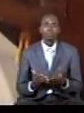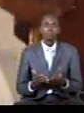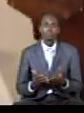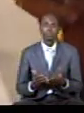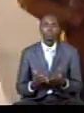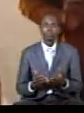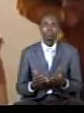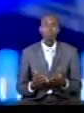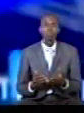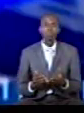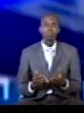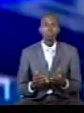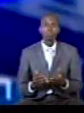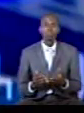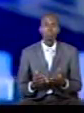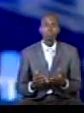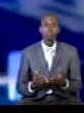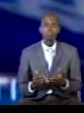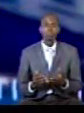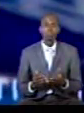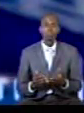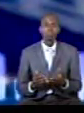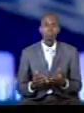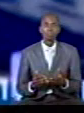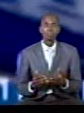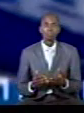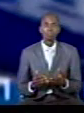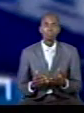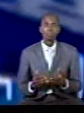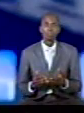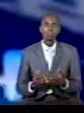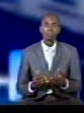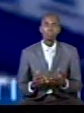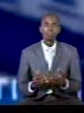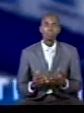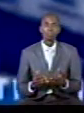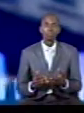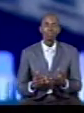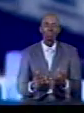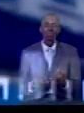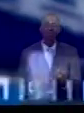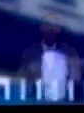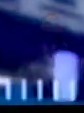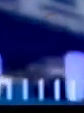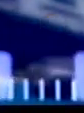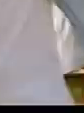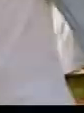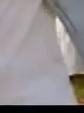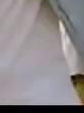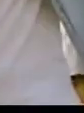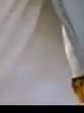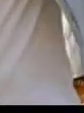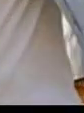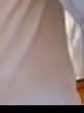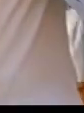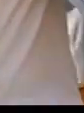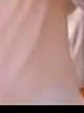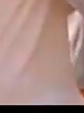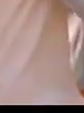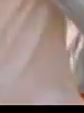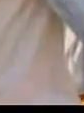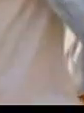and cultures. However, we all share this one very important thing in common. We were created with a longing